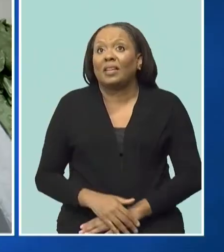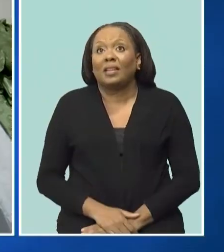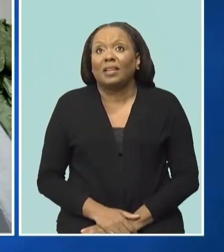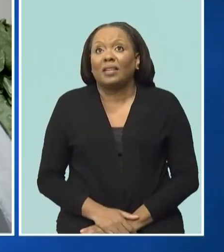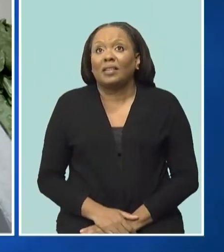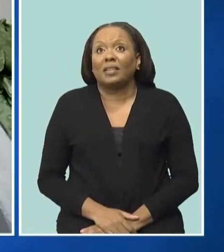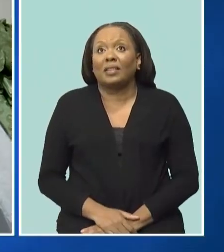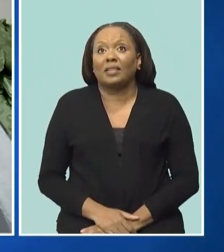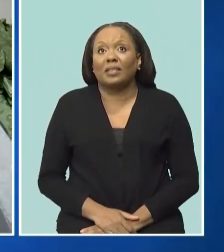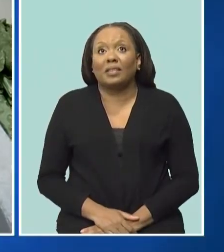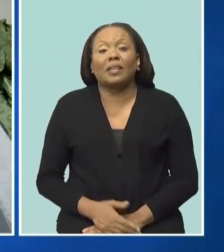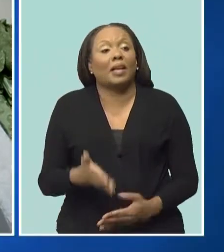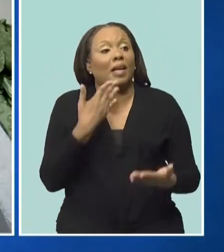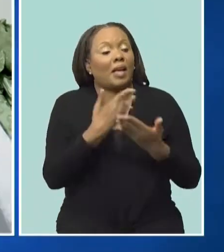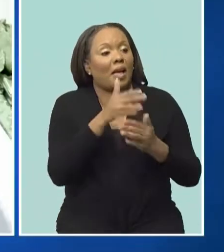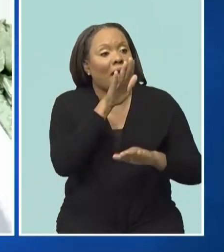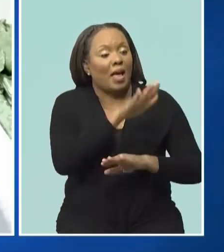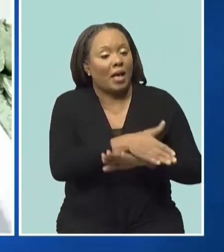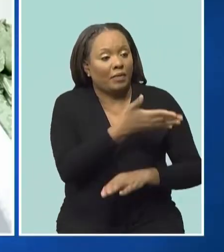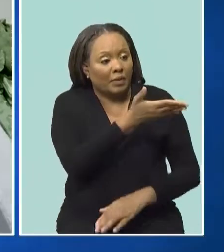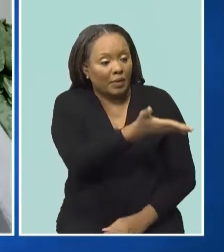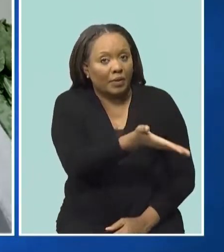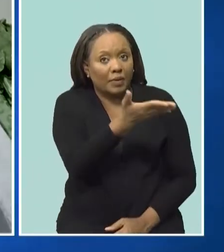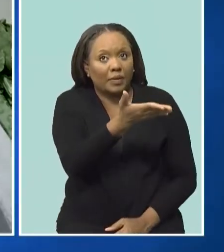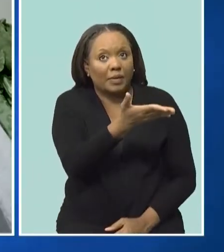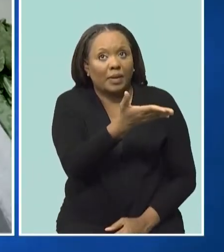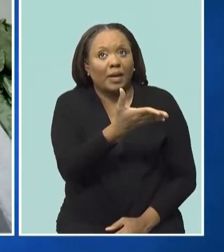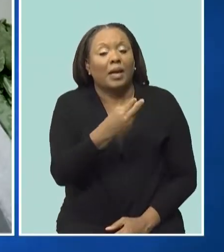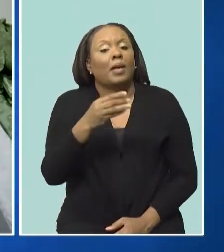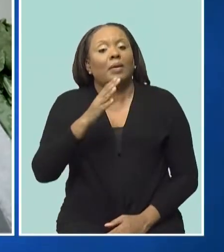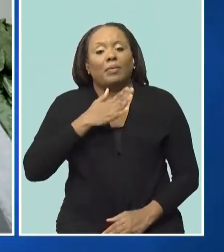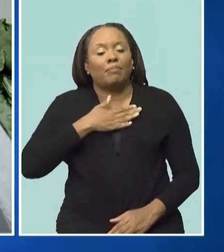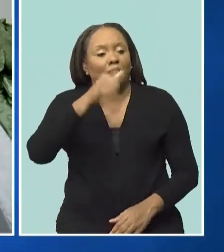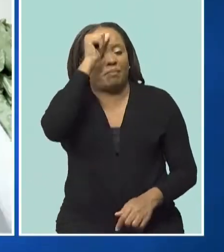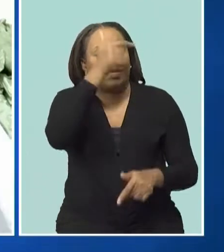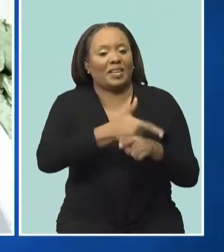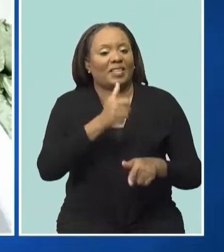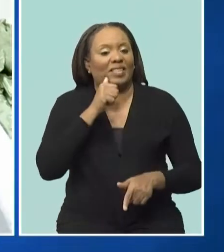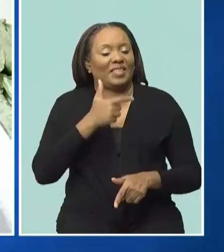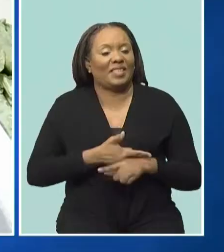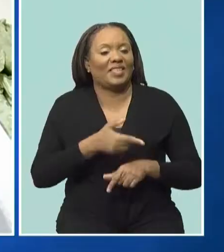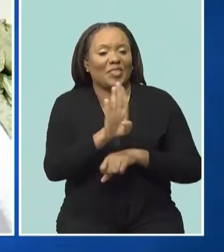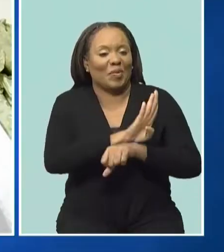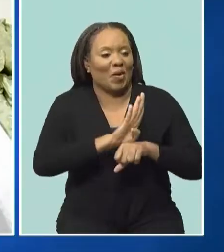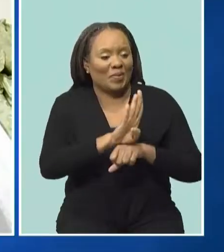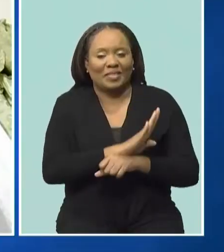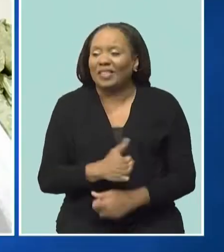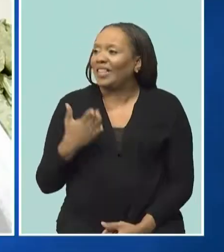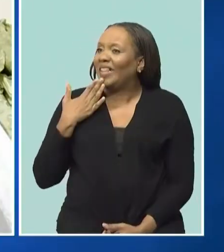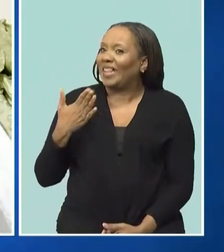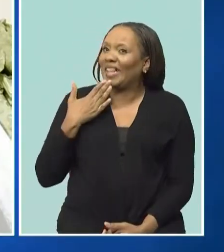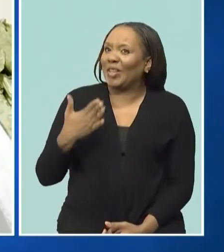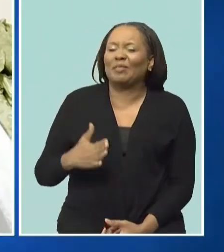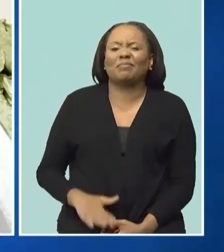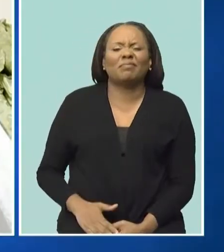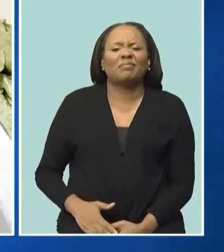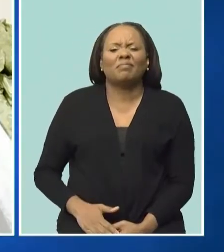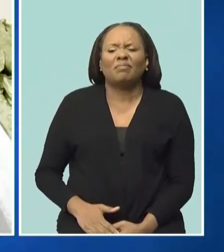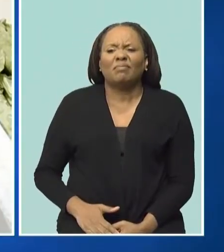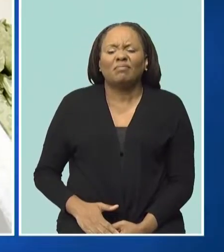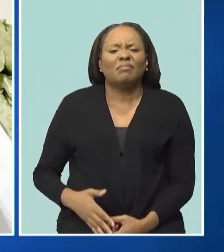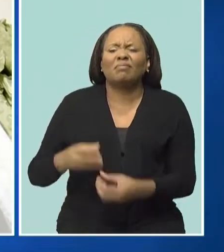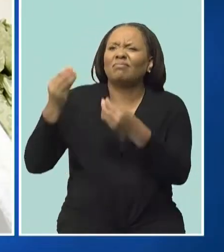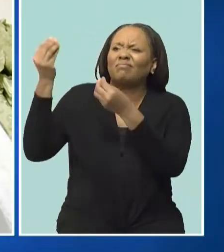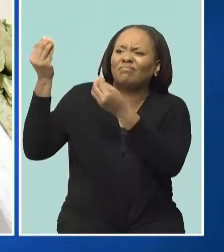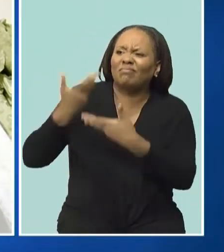Good afternoon to you and all of my brothers and sisters in Barbados. Thank you for joining us. Paint a picture for us as to why we